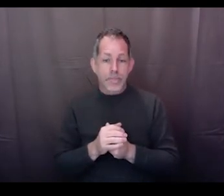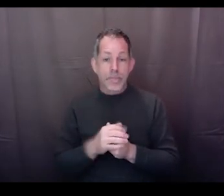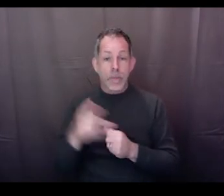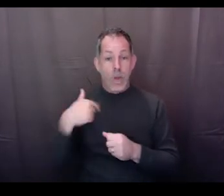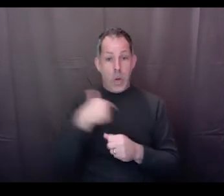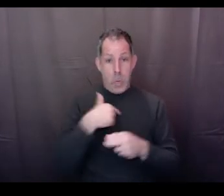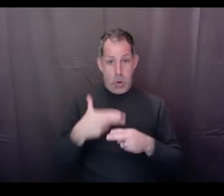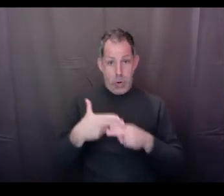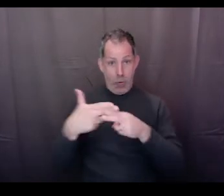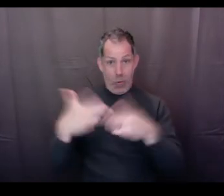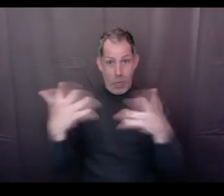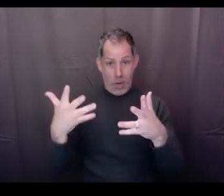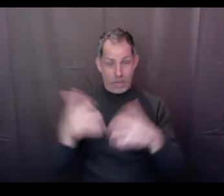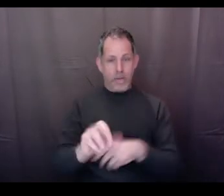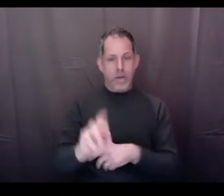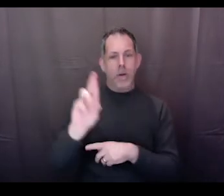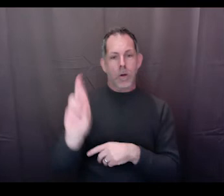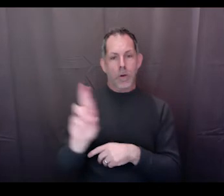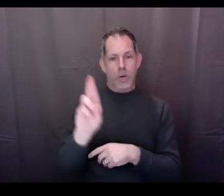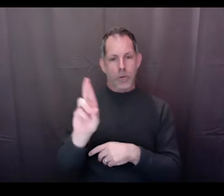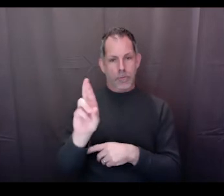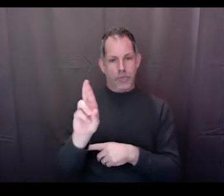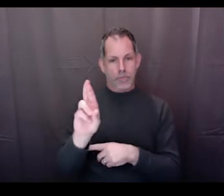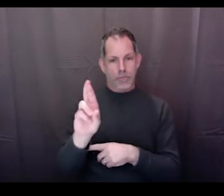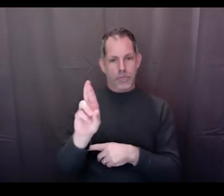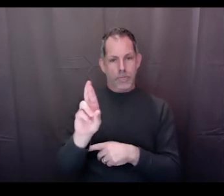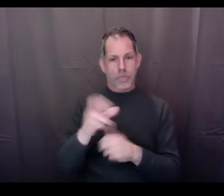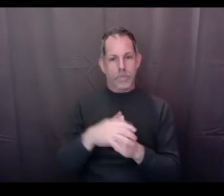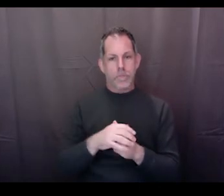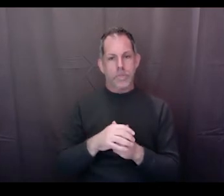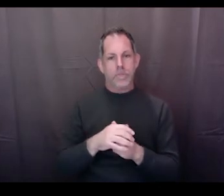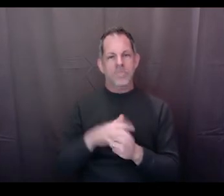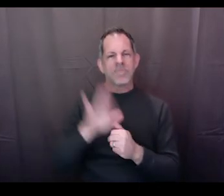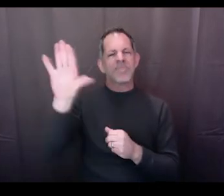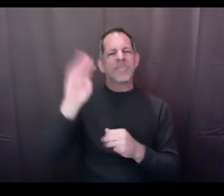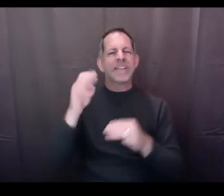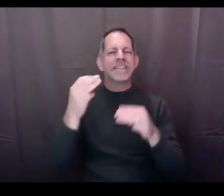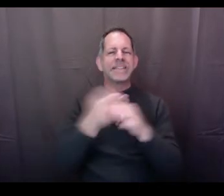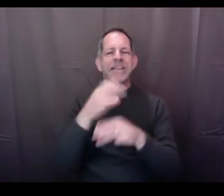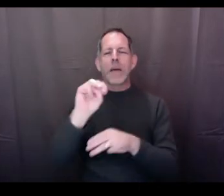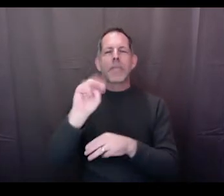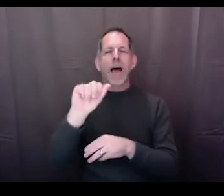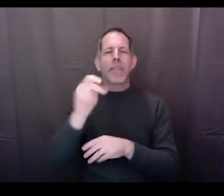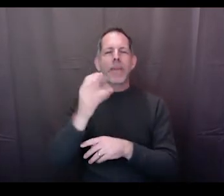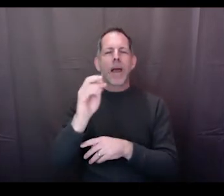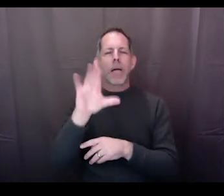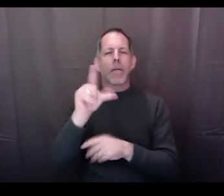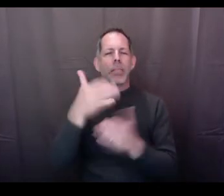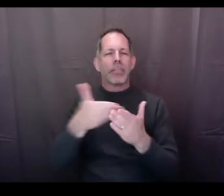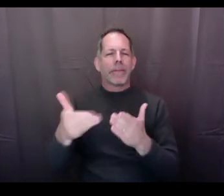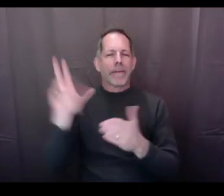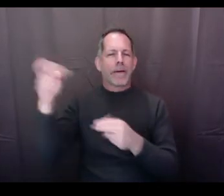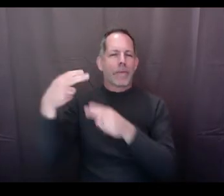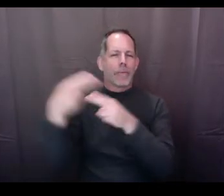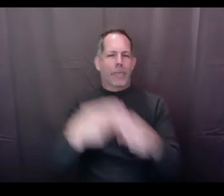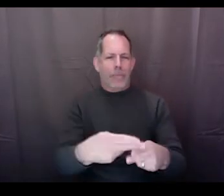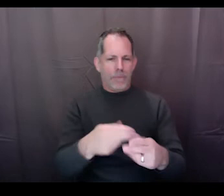this reproductive rate, or R, which is, it's a mathematical figure that